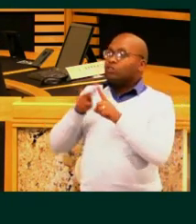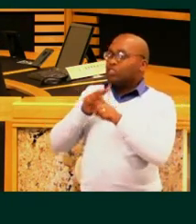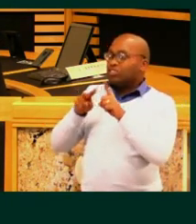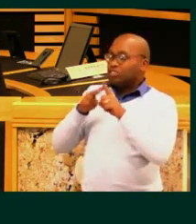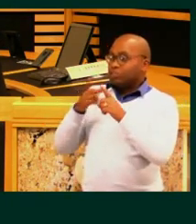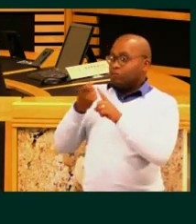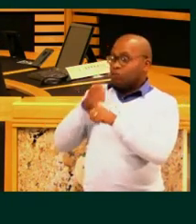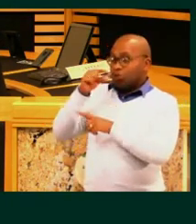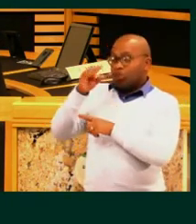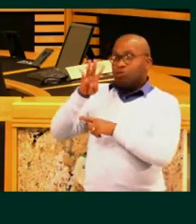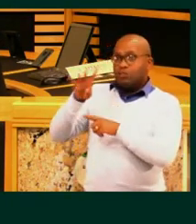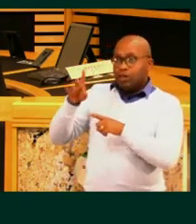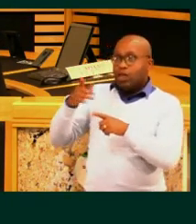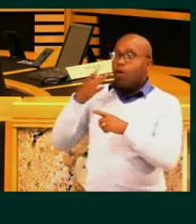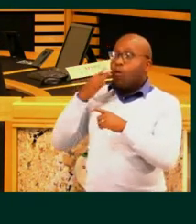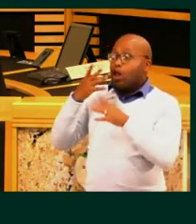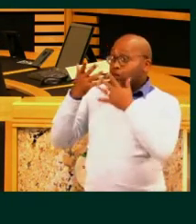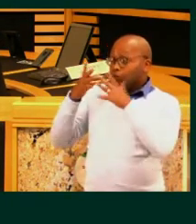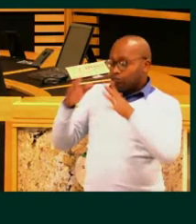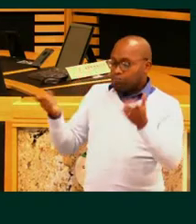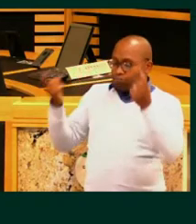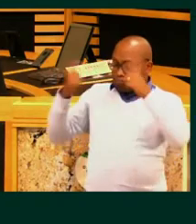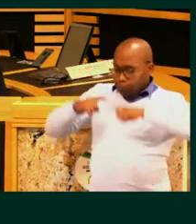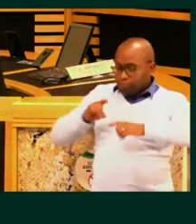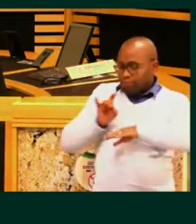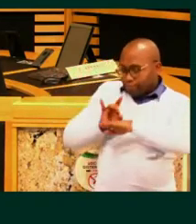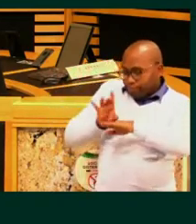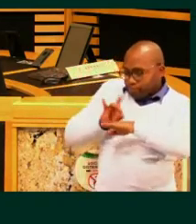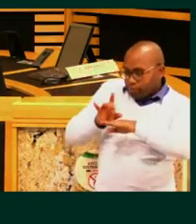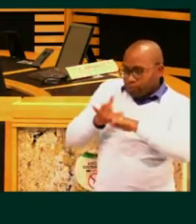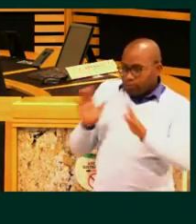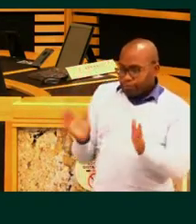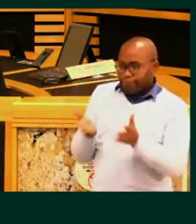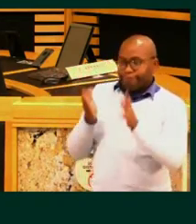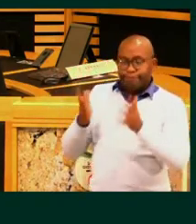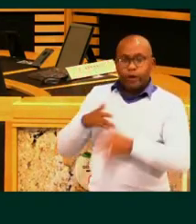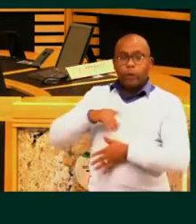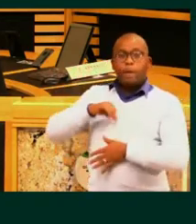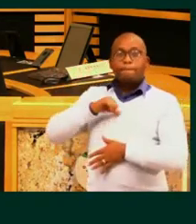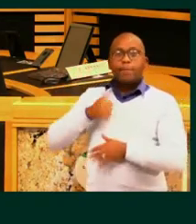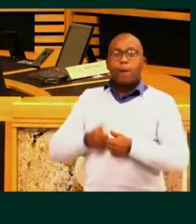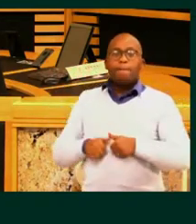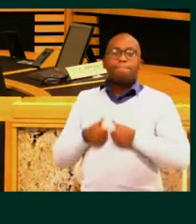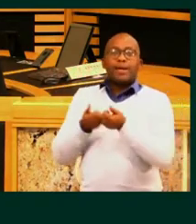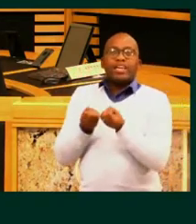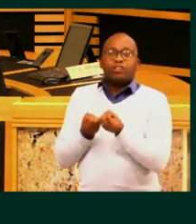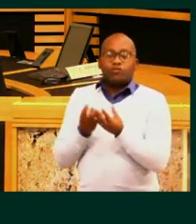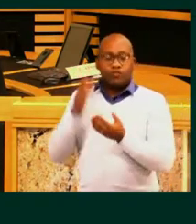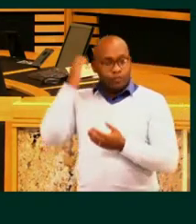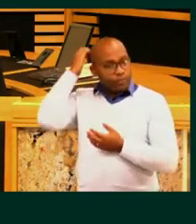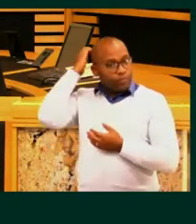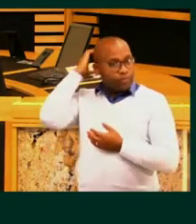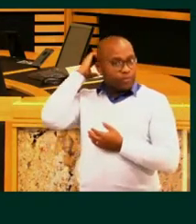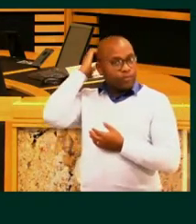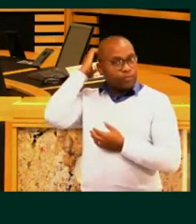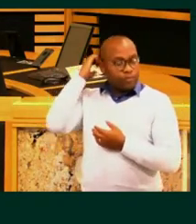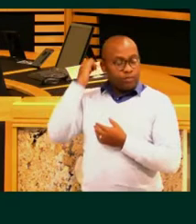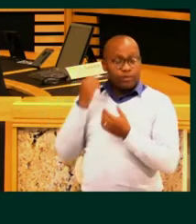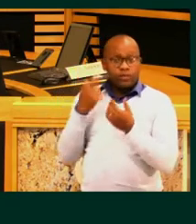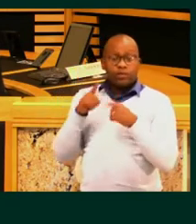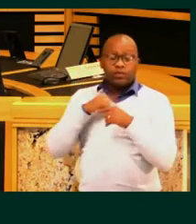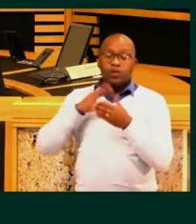stations health clinics safety centers which is Paramount um also focusing on community